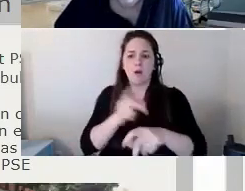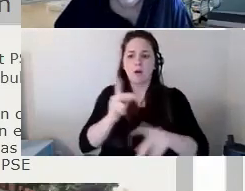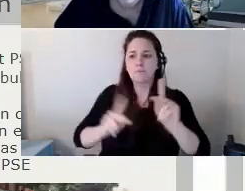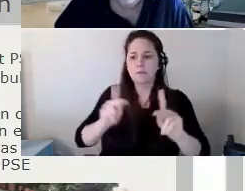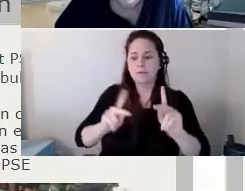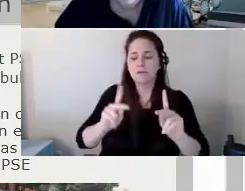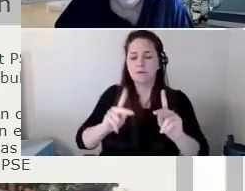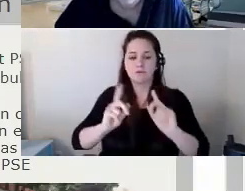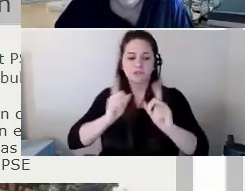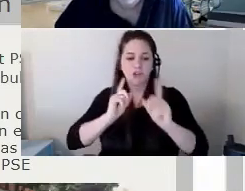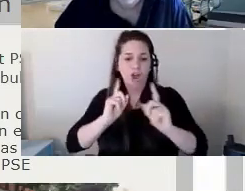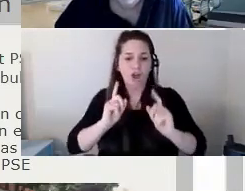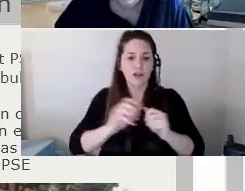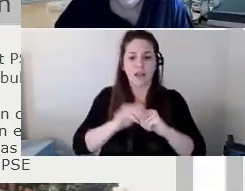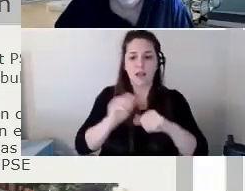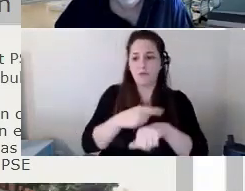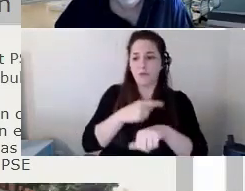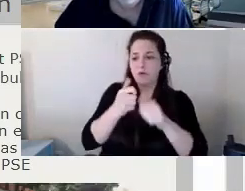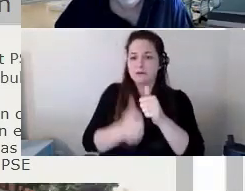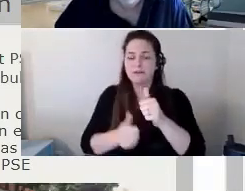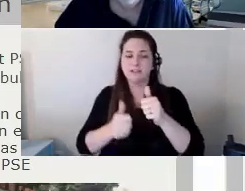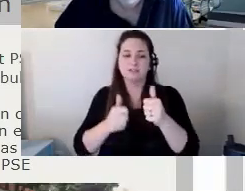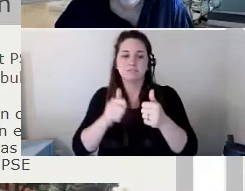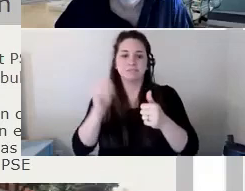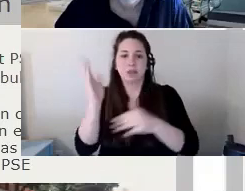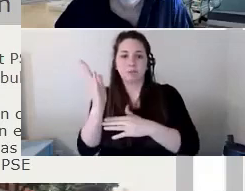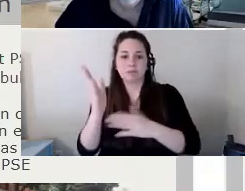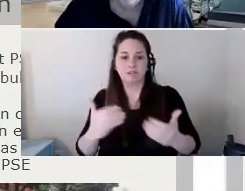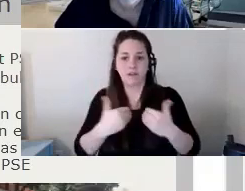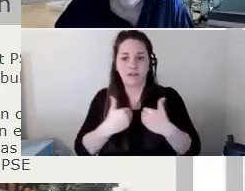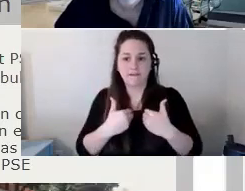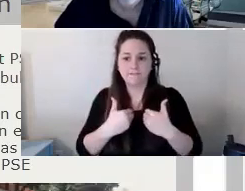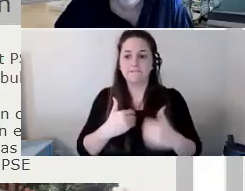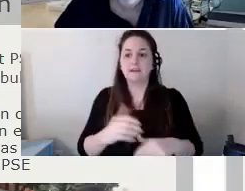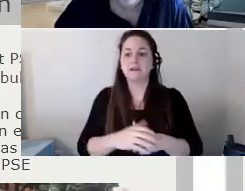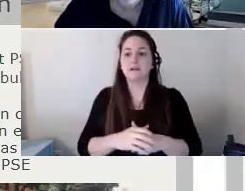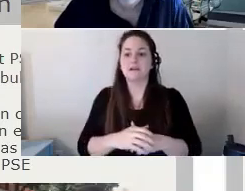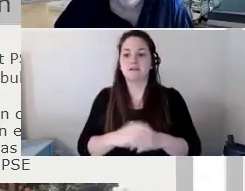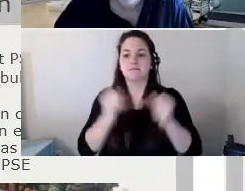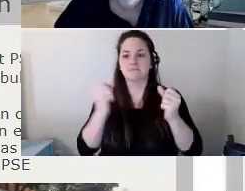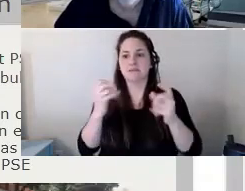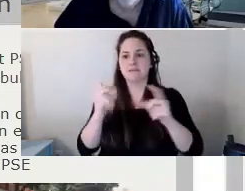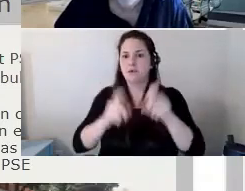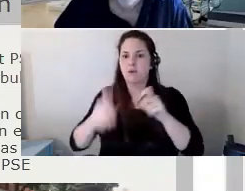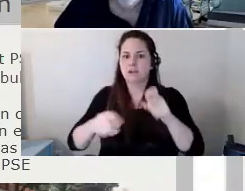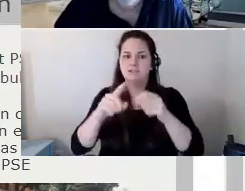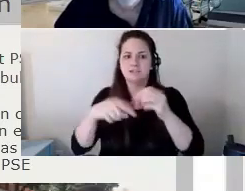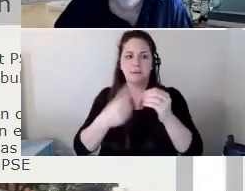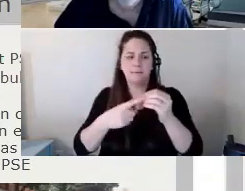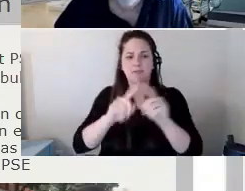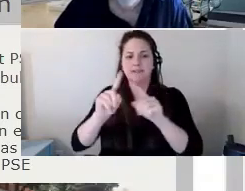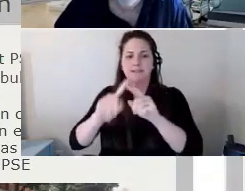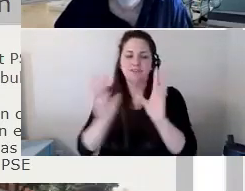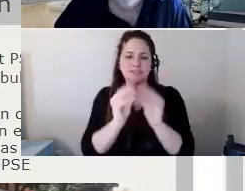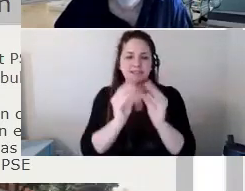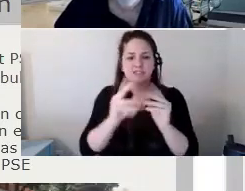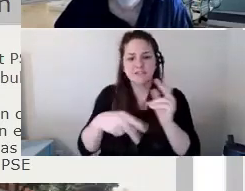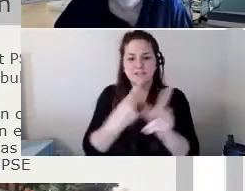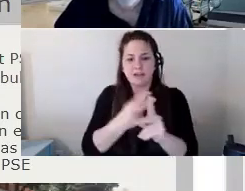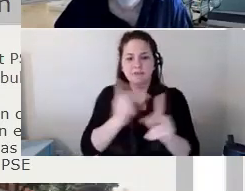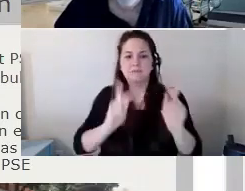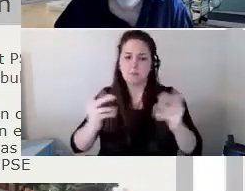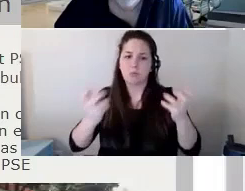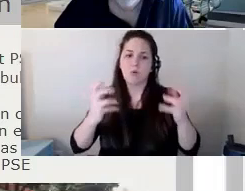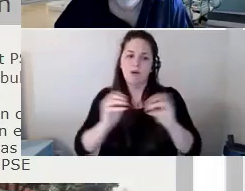long does each presenter have? There's been a lot of questions about those specifics about the different session types where people want